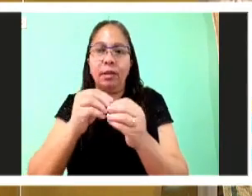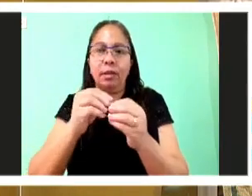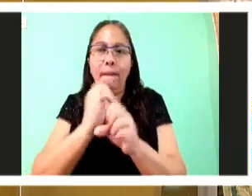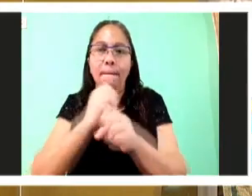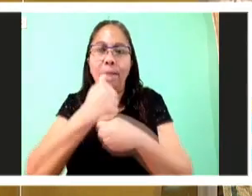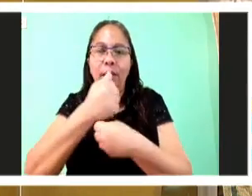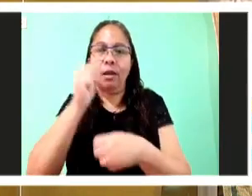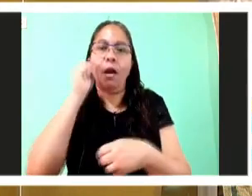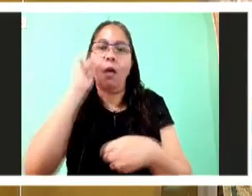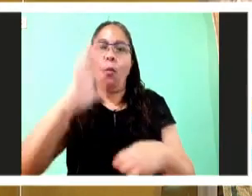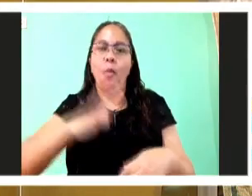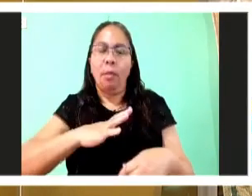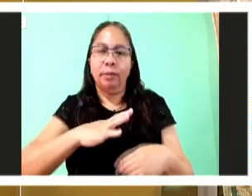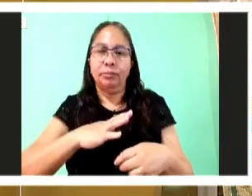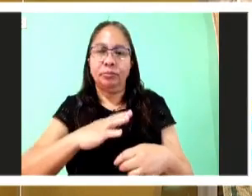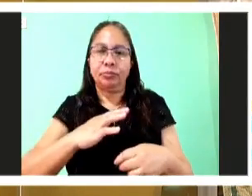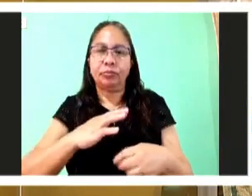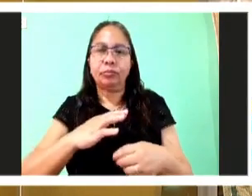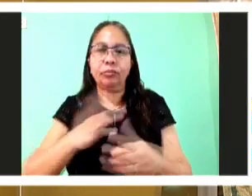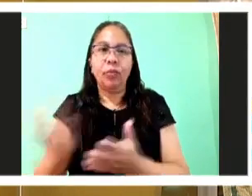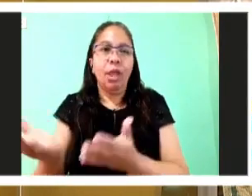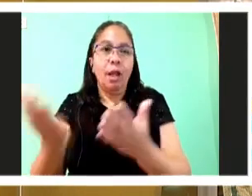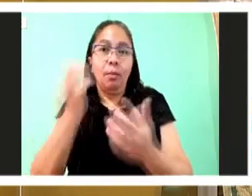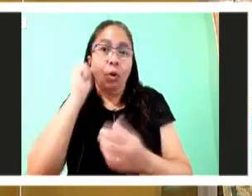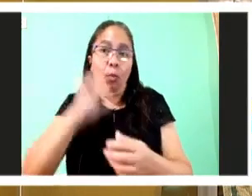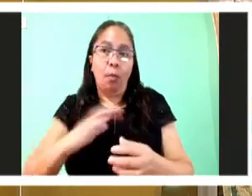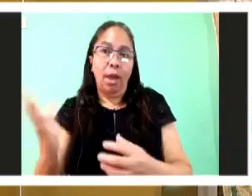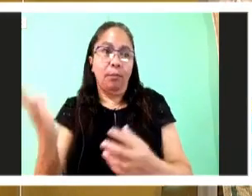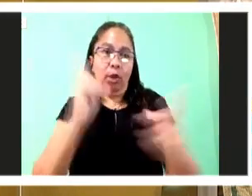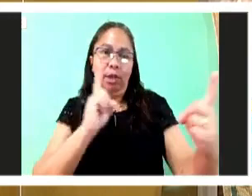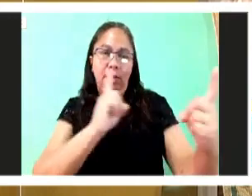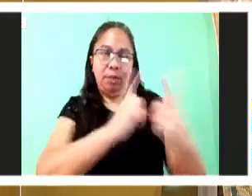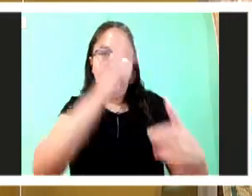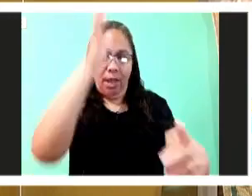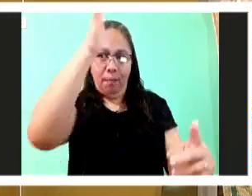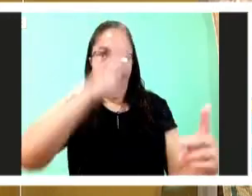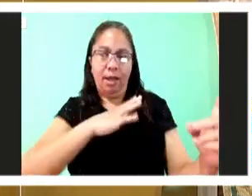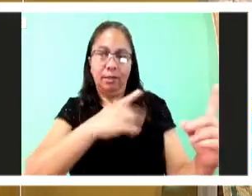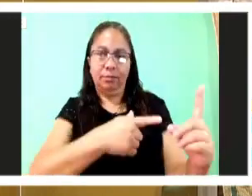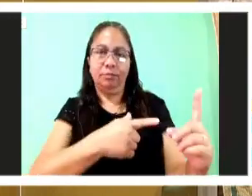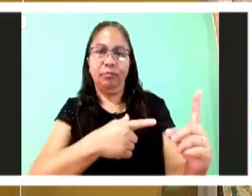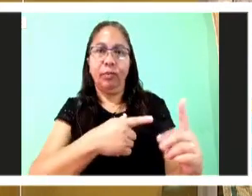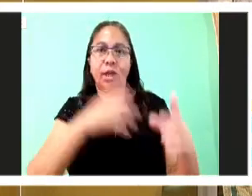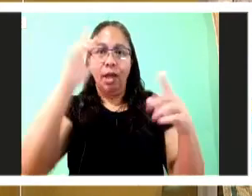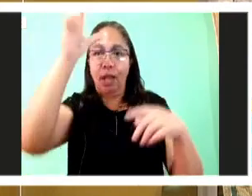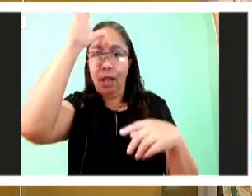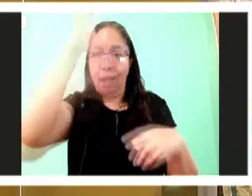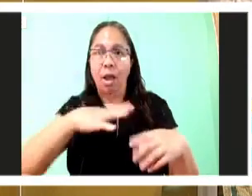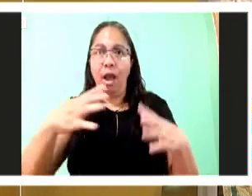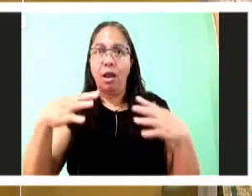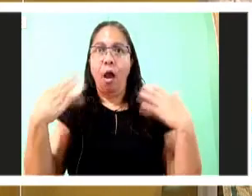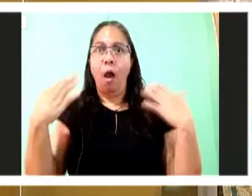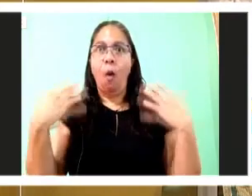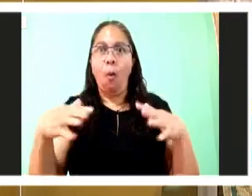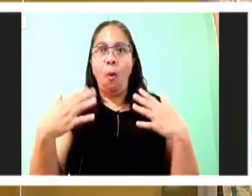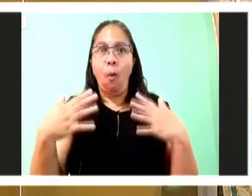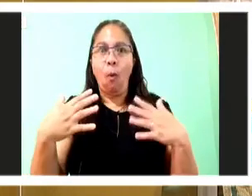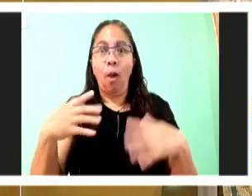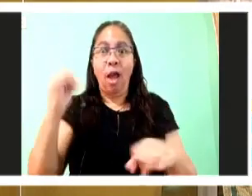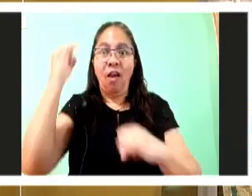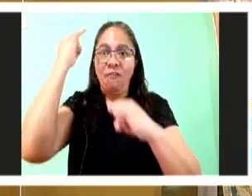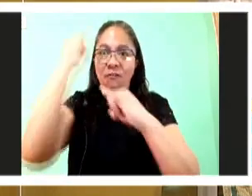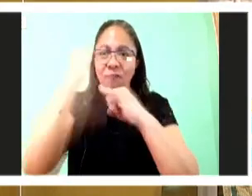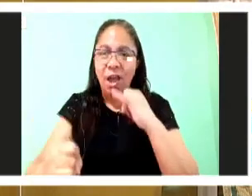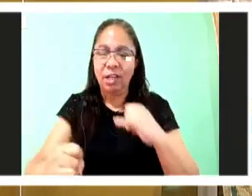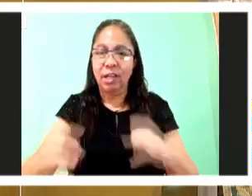woman, and brought her to the man. The man exclaimed, "This at last is